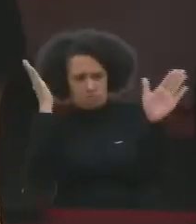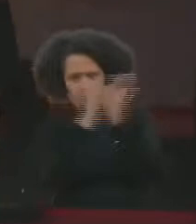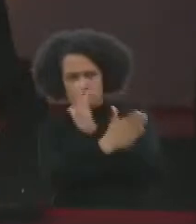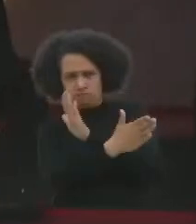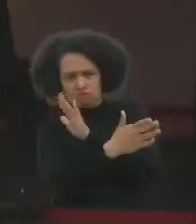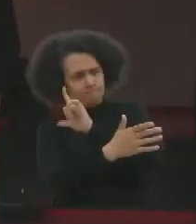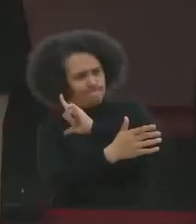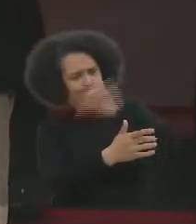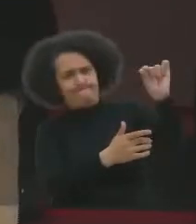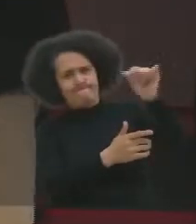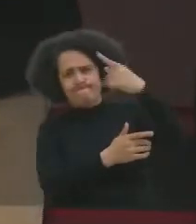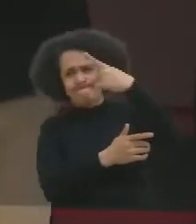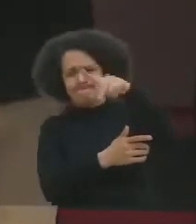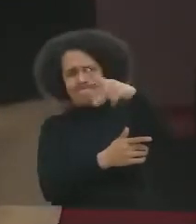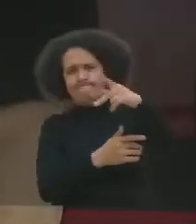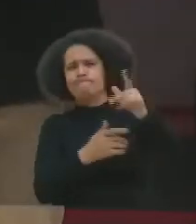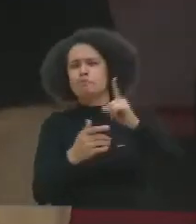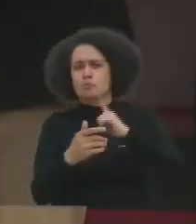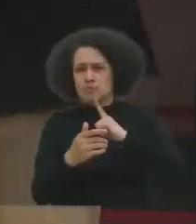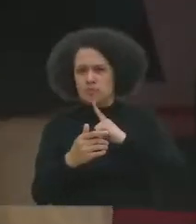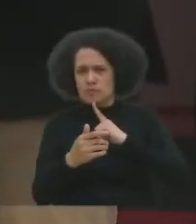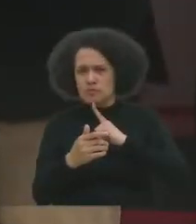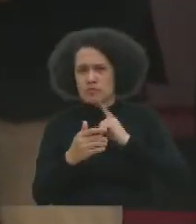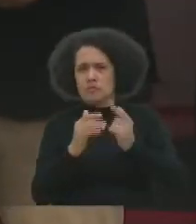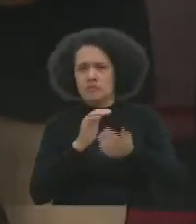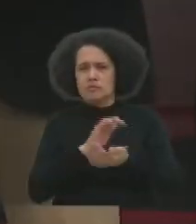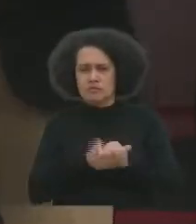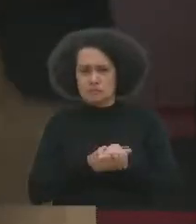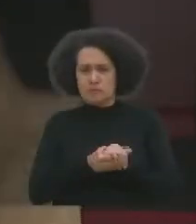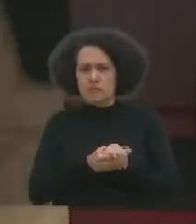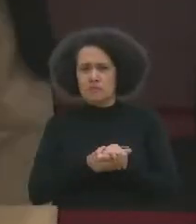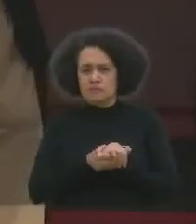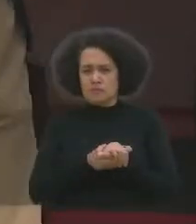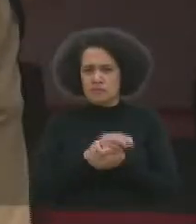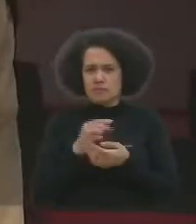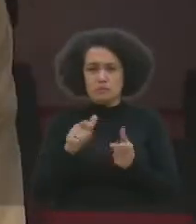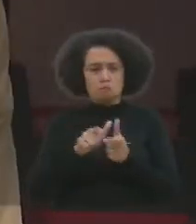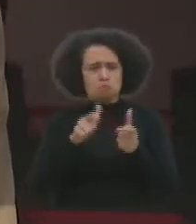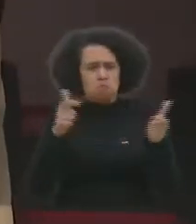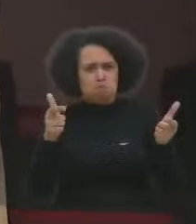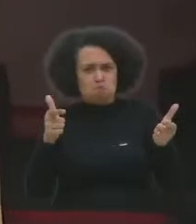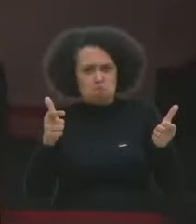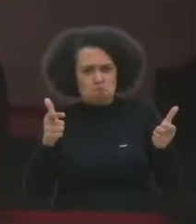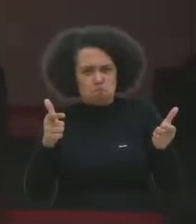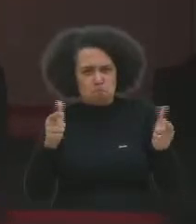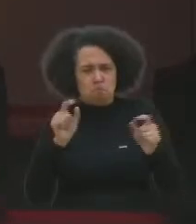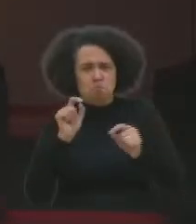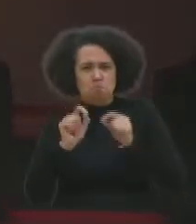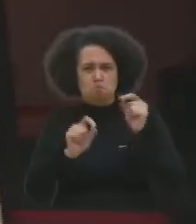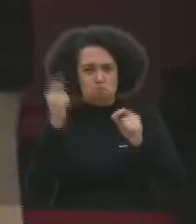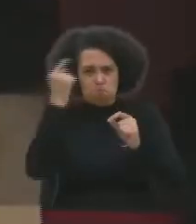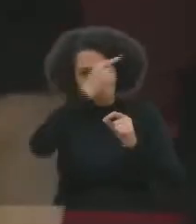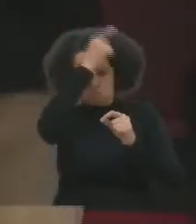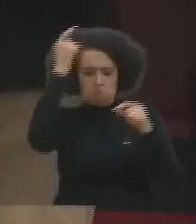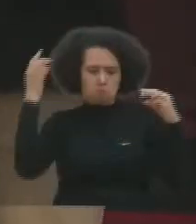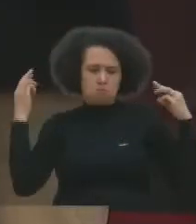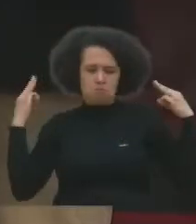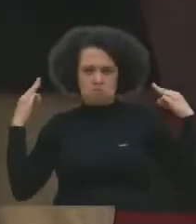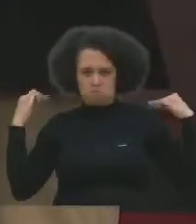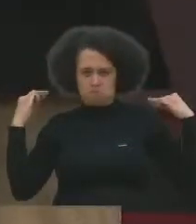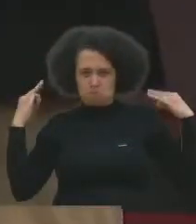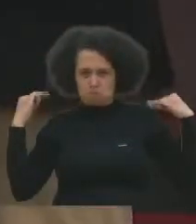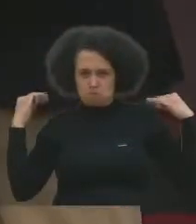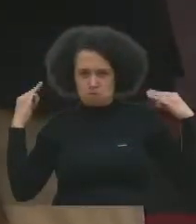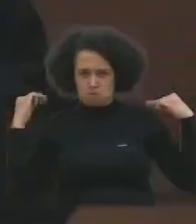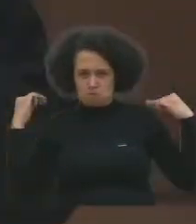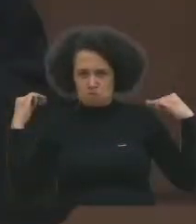de vós. Michael's great spiritual power, o maior poder espiritual de São Miguel, flowed directly